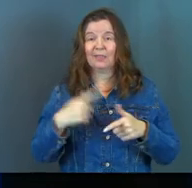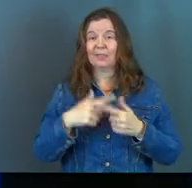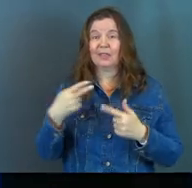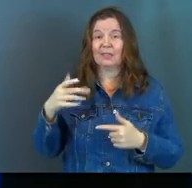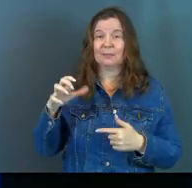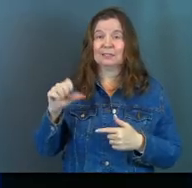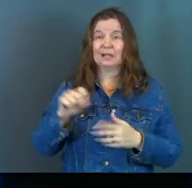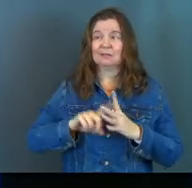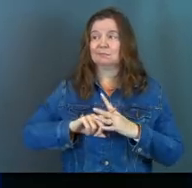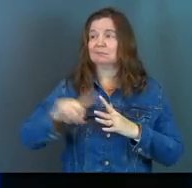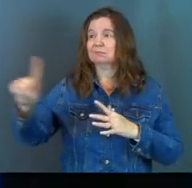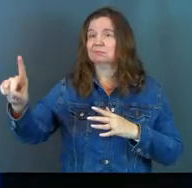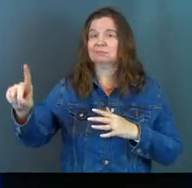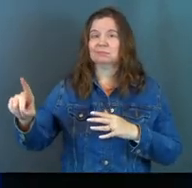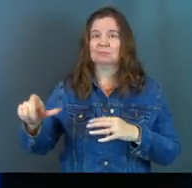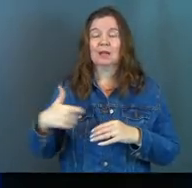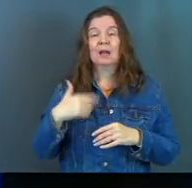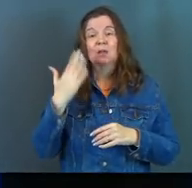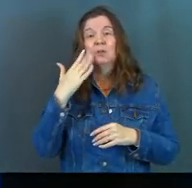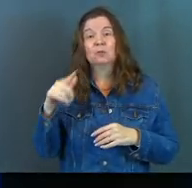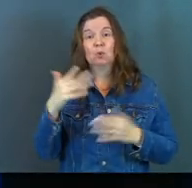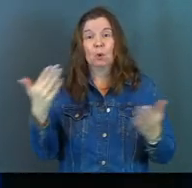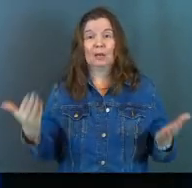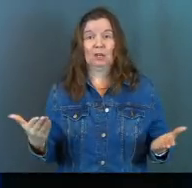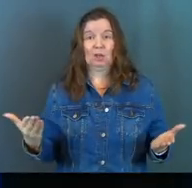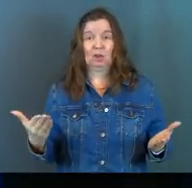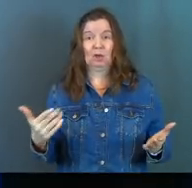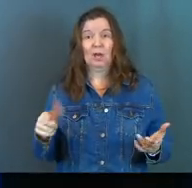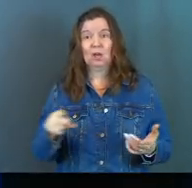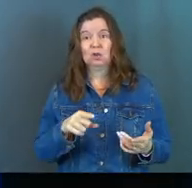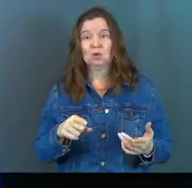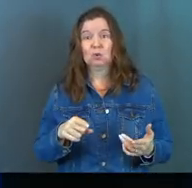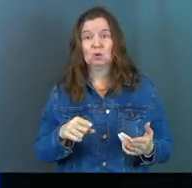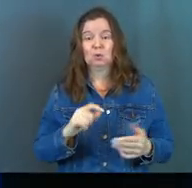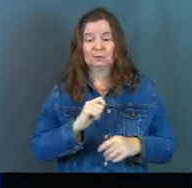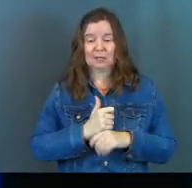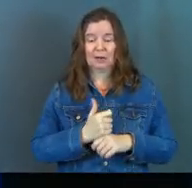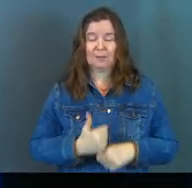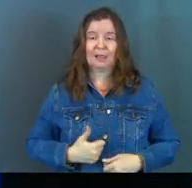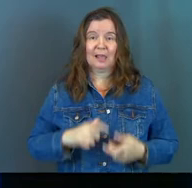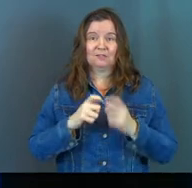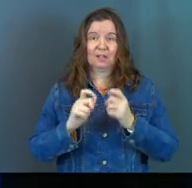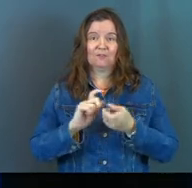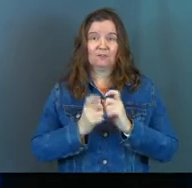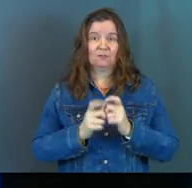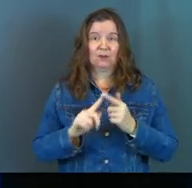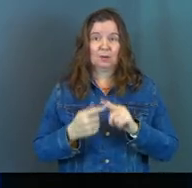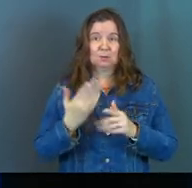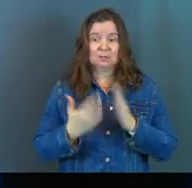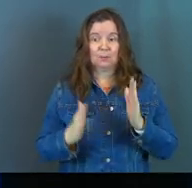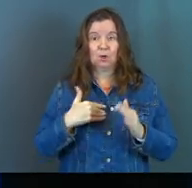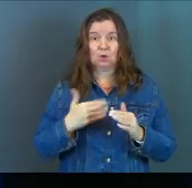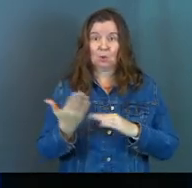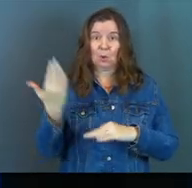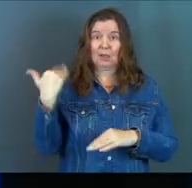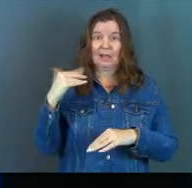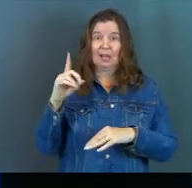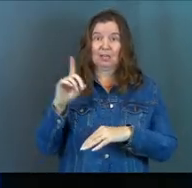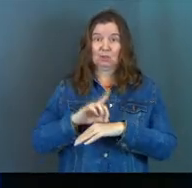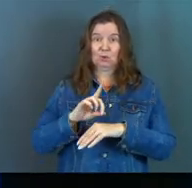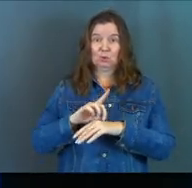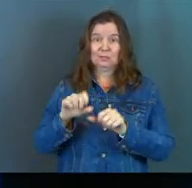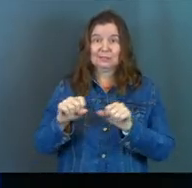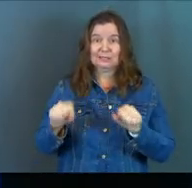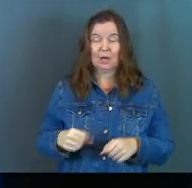PCS. And I know some of you are here, and you forged life-changing friendships with someone at your last duty